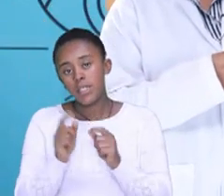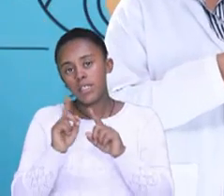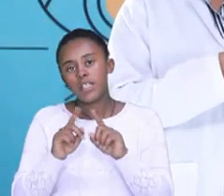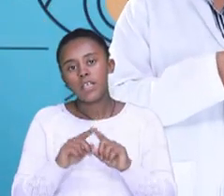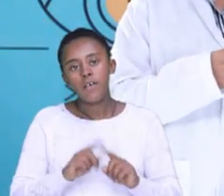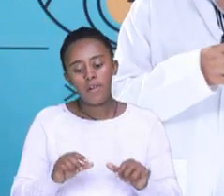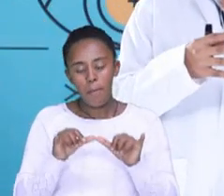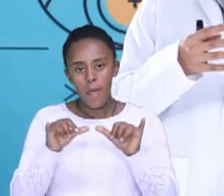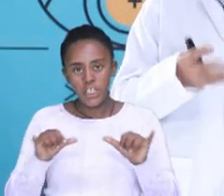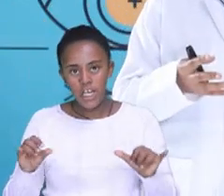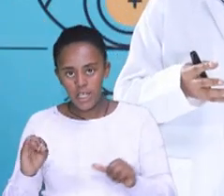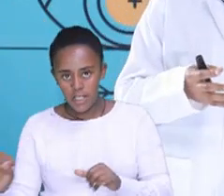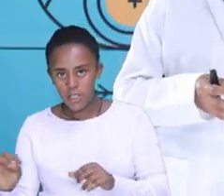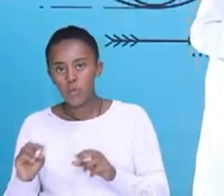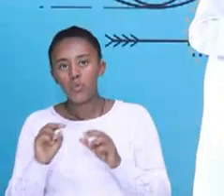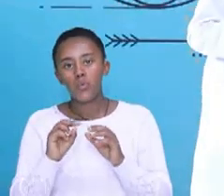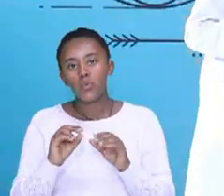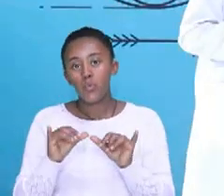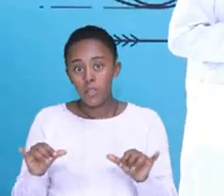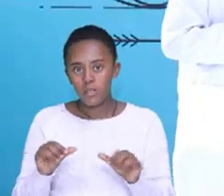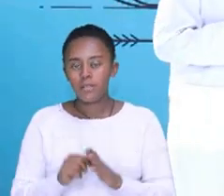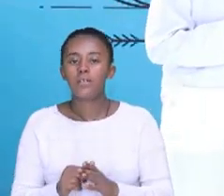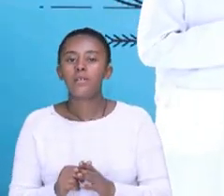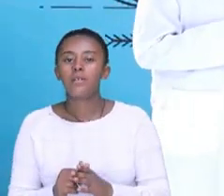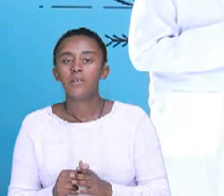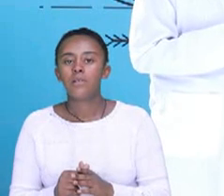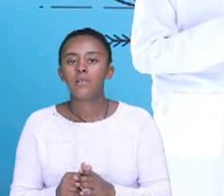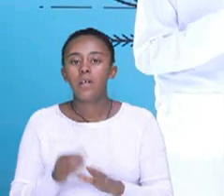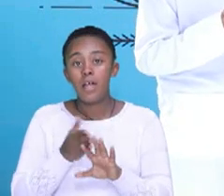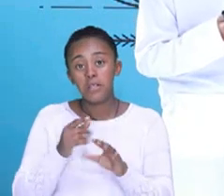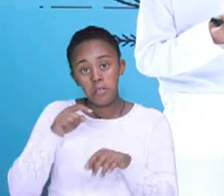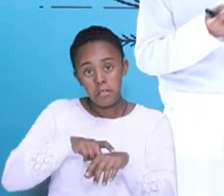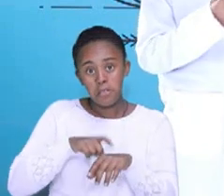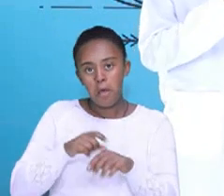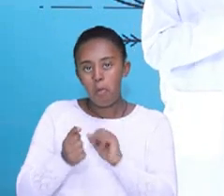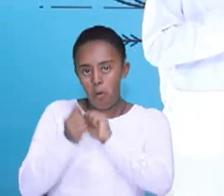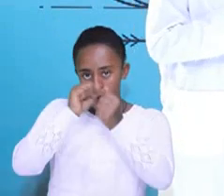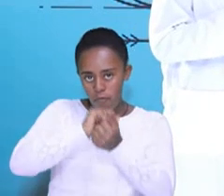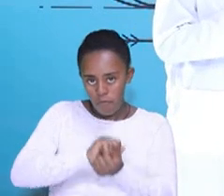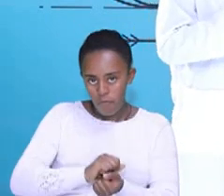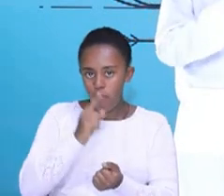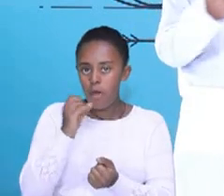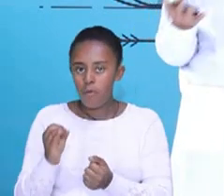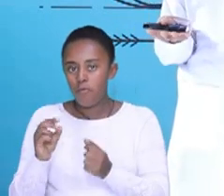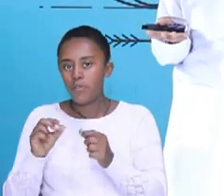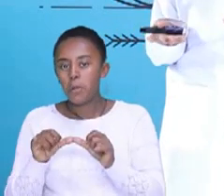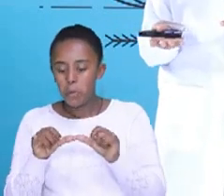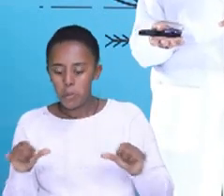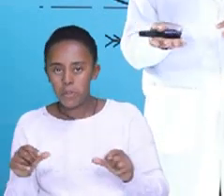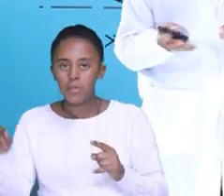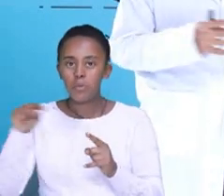different measuring units. At this time, you are expected to convert one of the unit